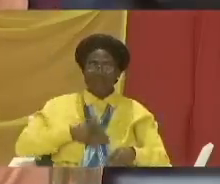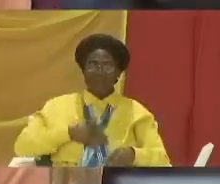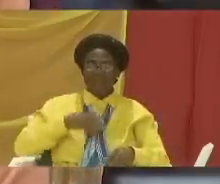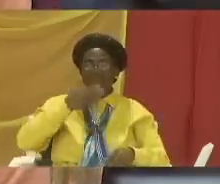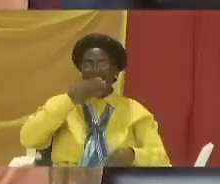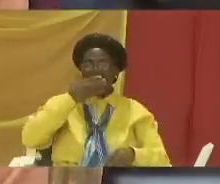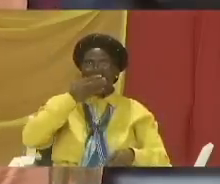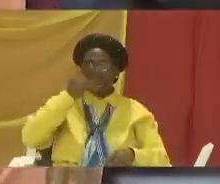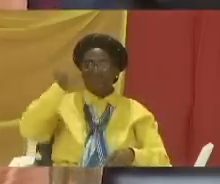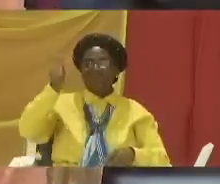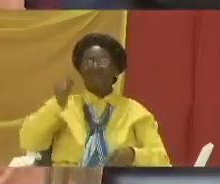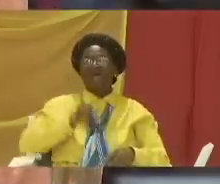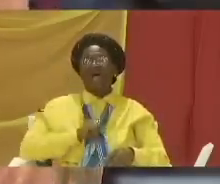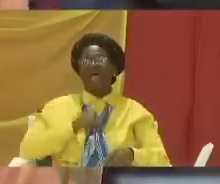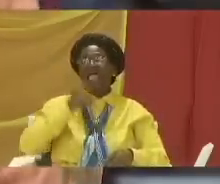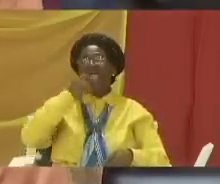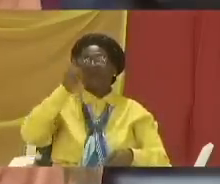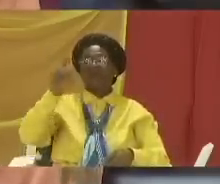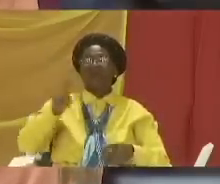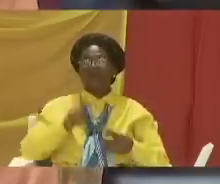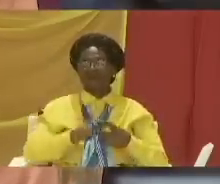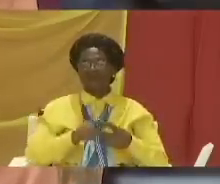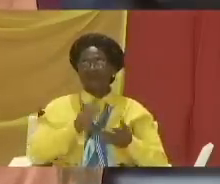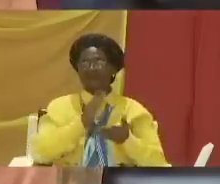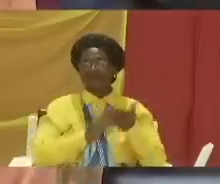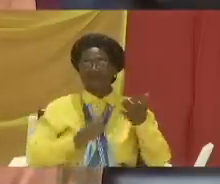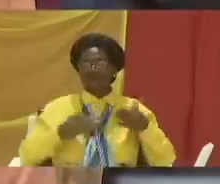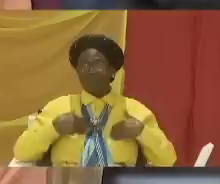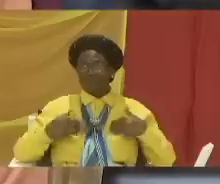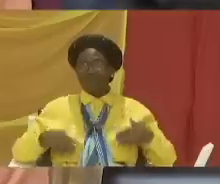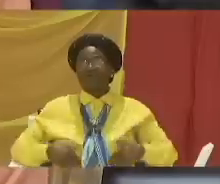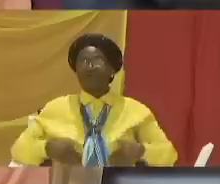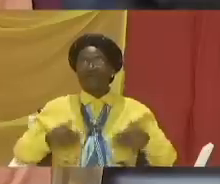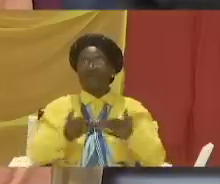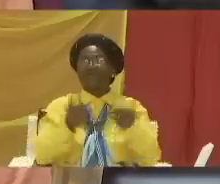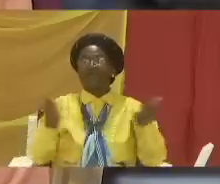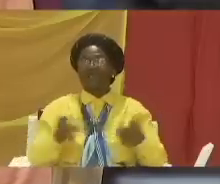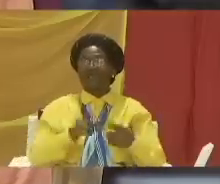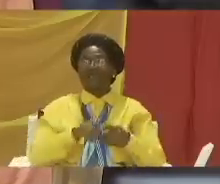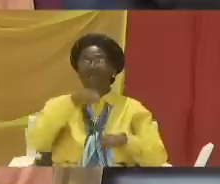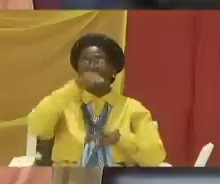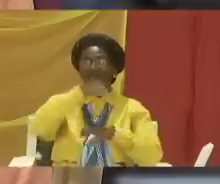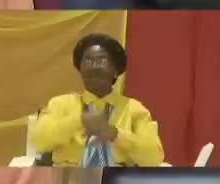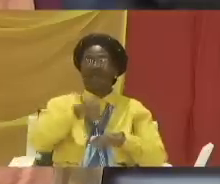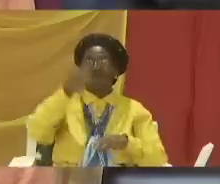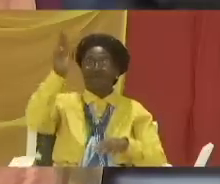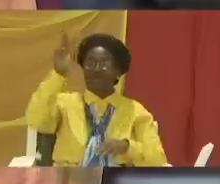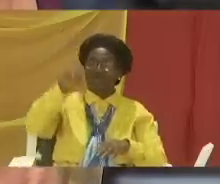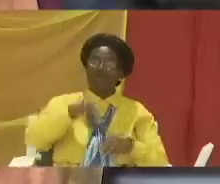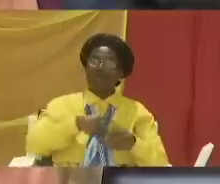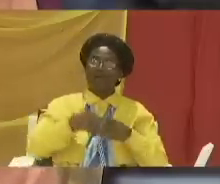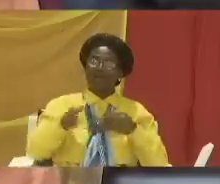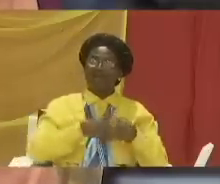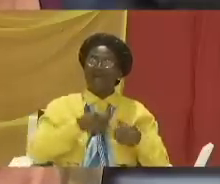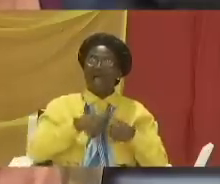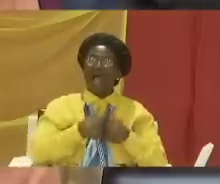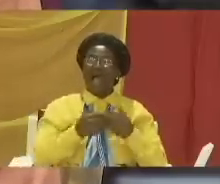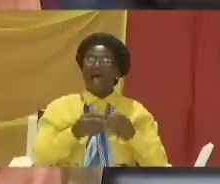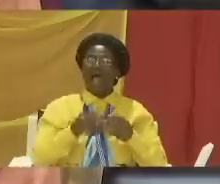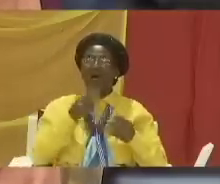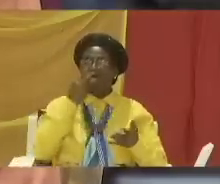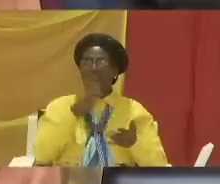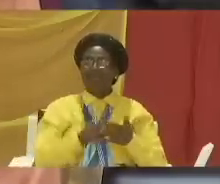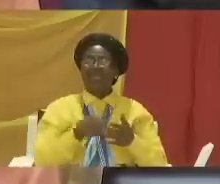I decree to somebody here tonight, no matter how well it is with you